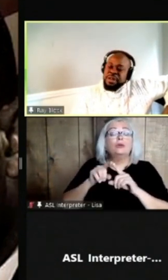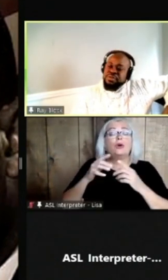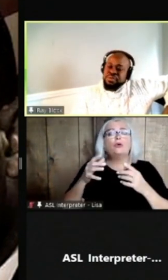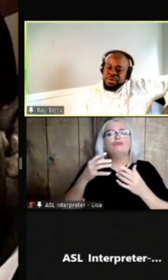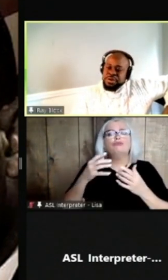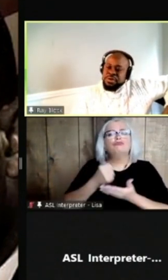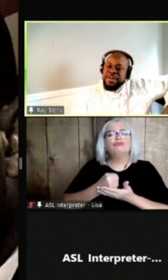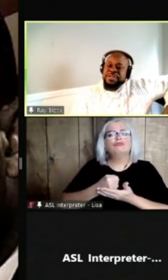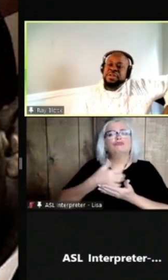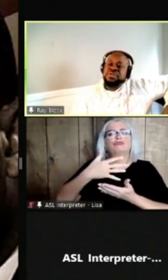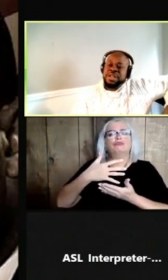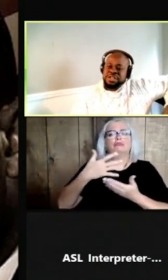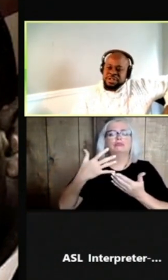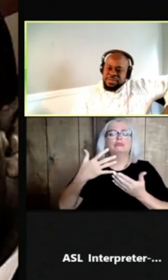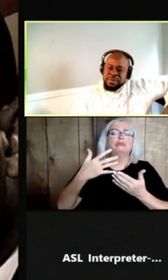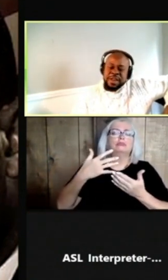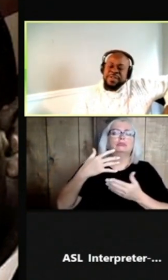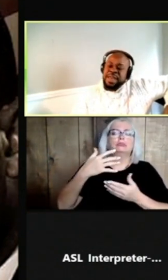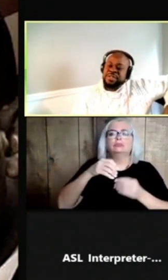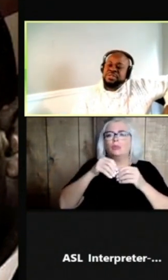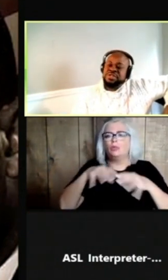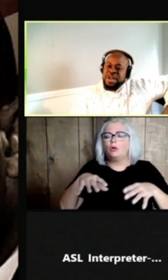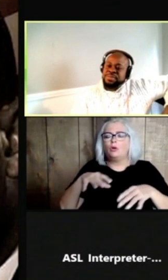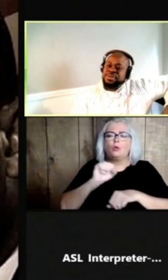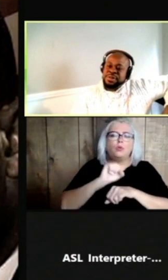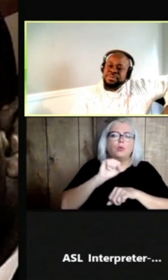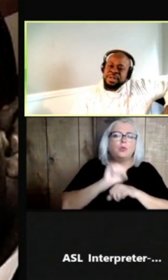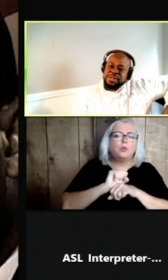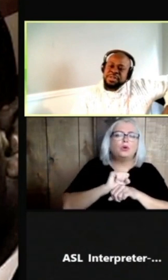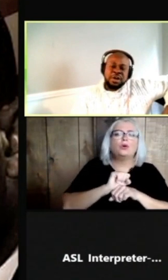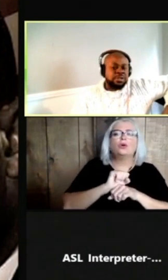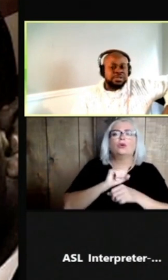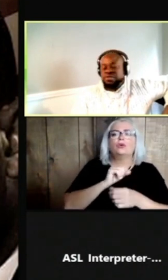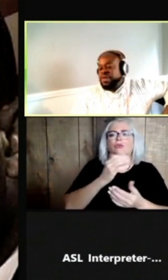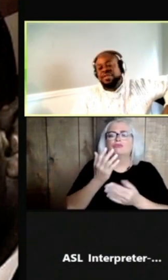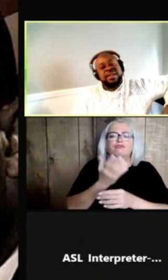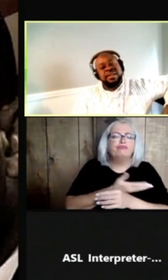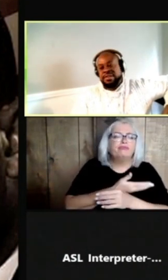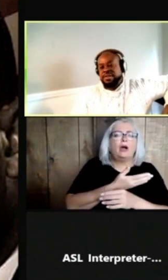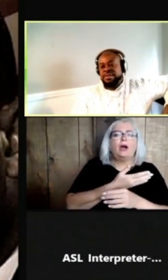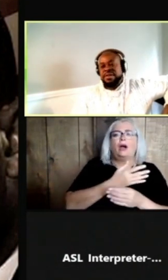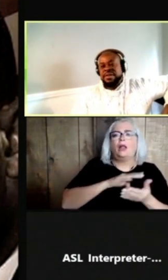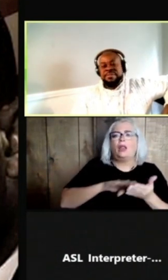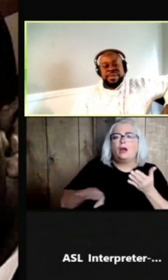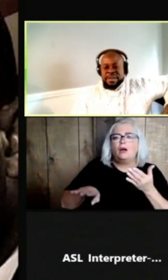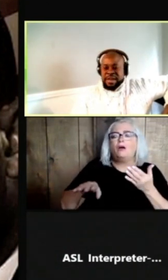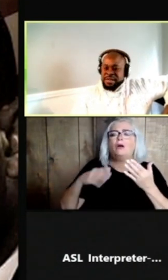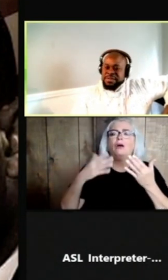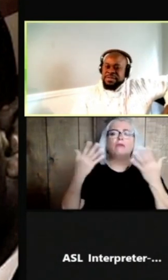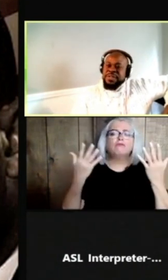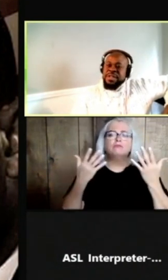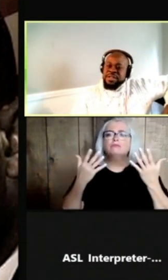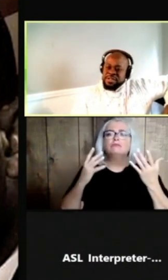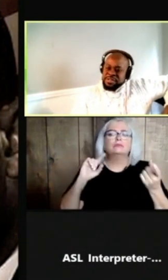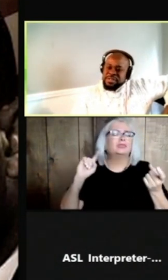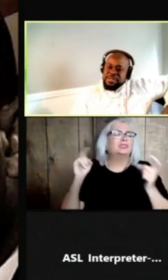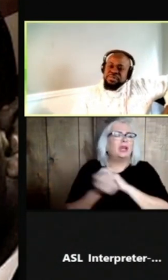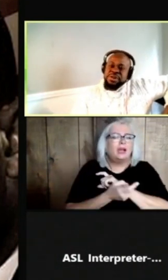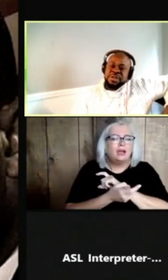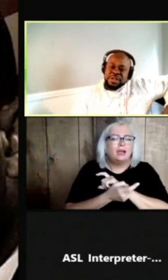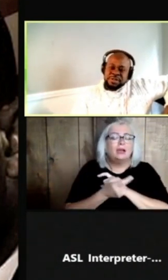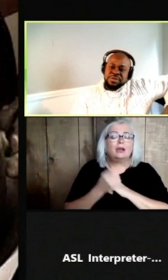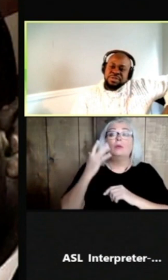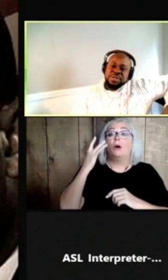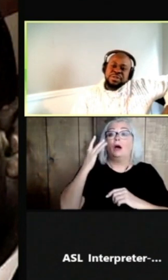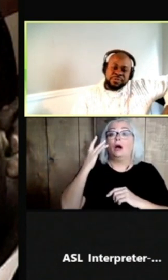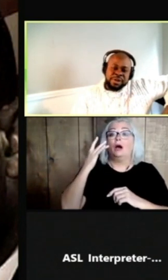people have lost work or have lost wages or have had their job circumstances altered drastically because of the instances that